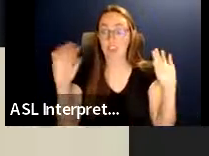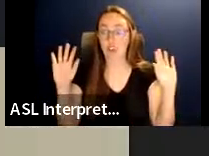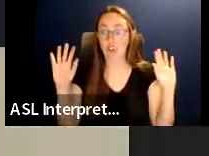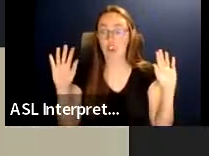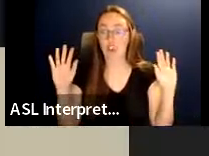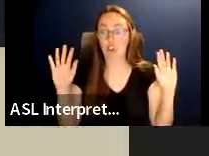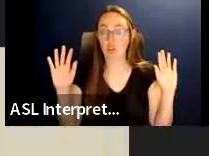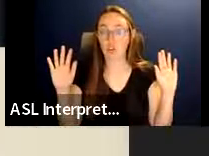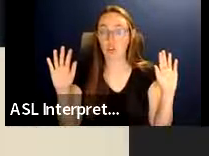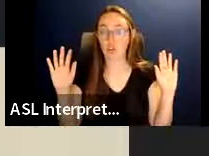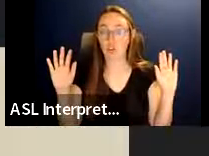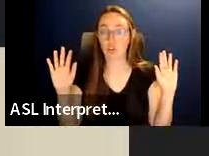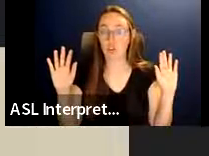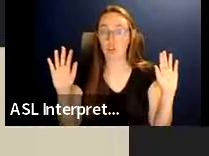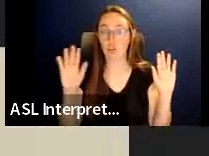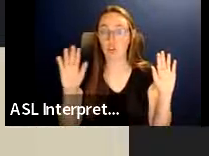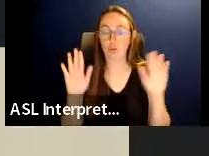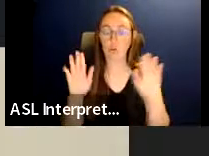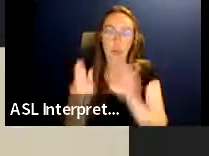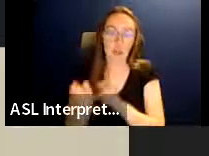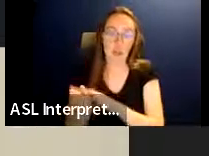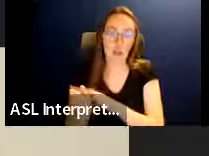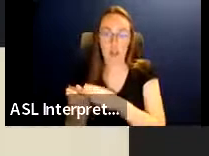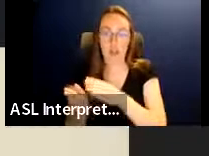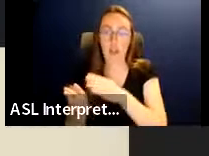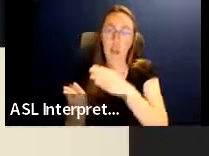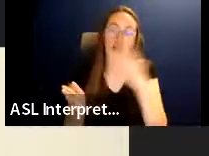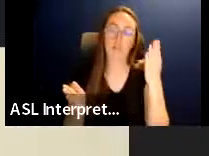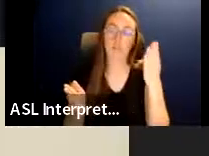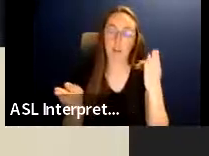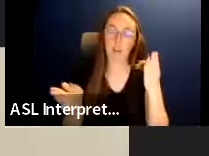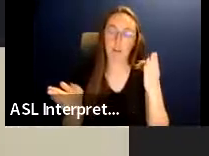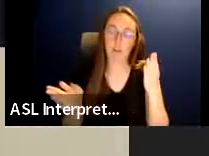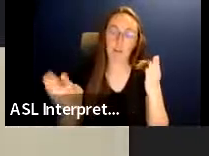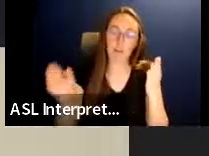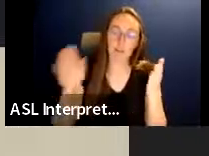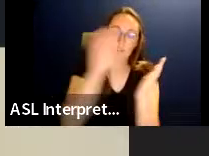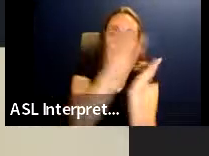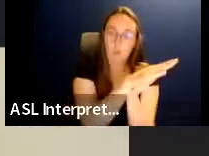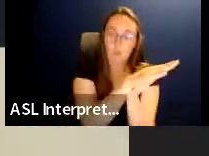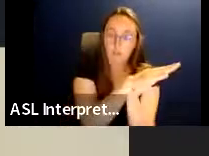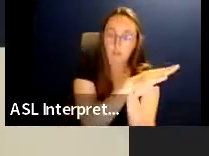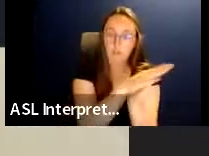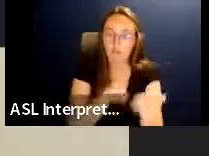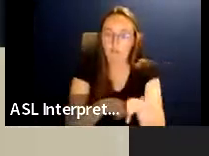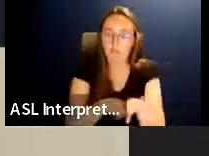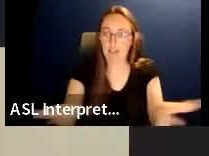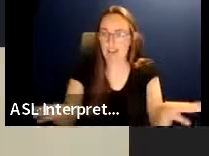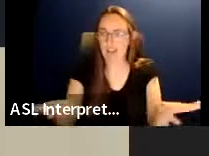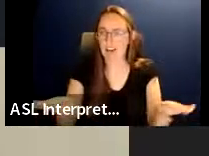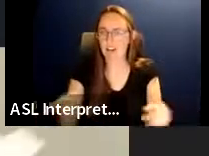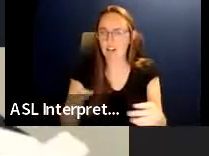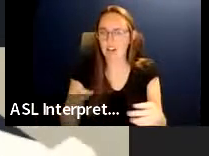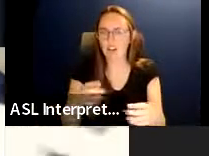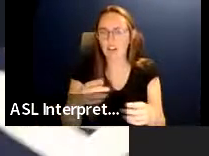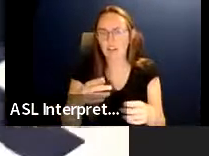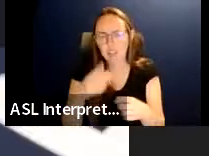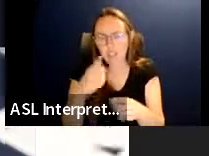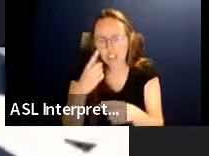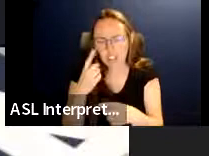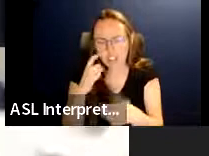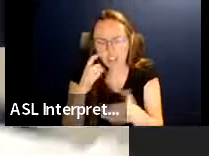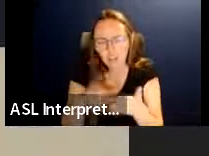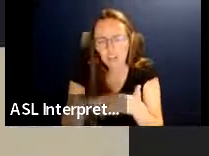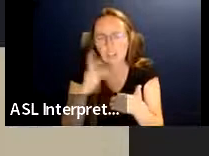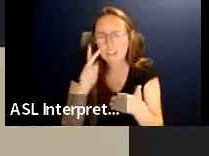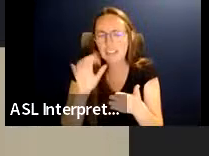you're just gonna lift up. Going to fold that in and notice how, look at that, it's not closing. So you can